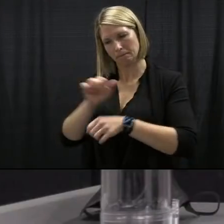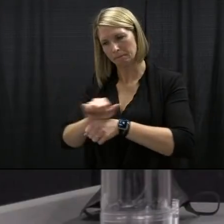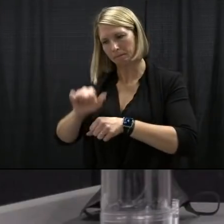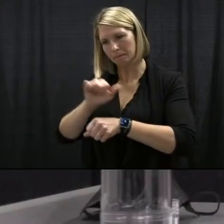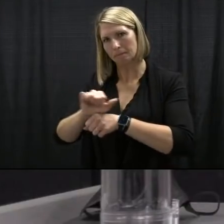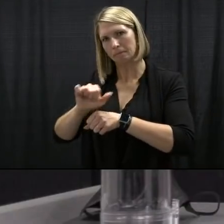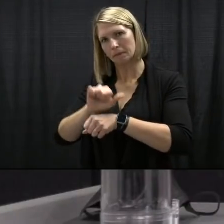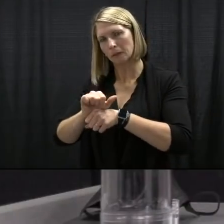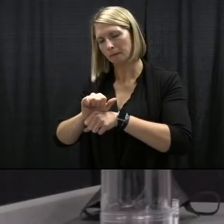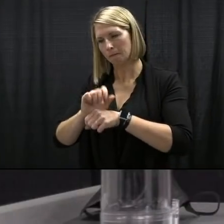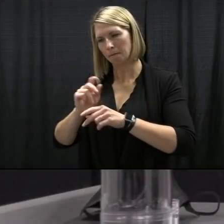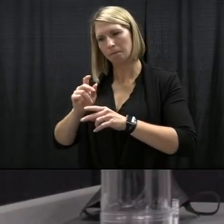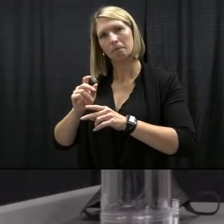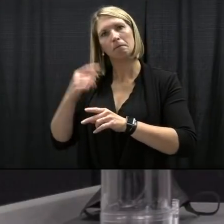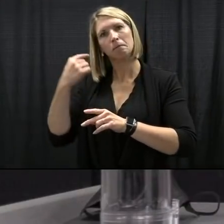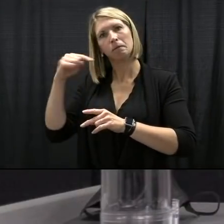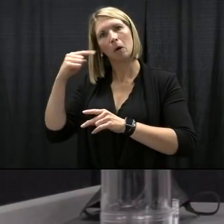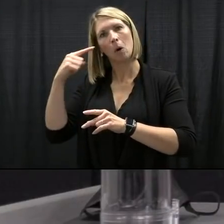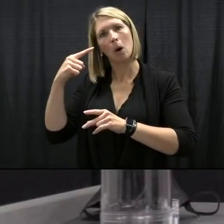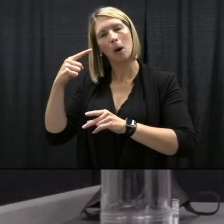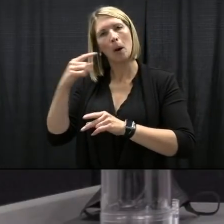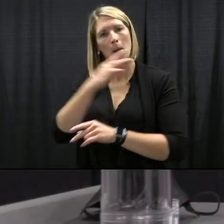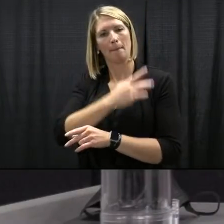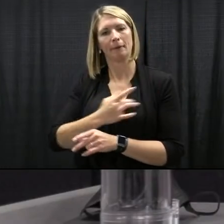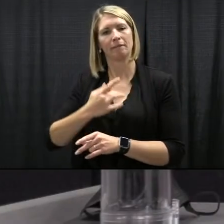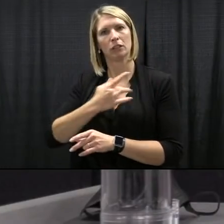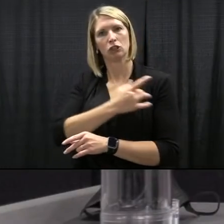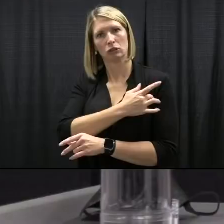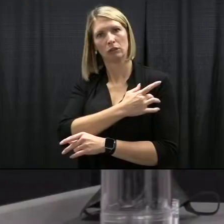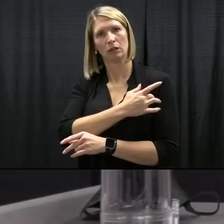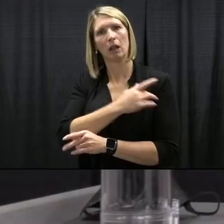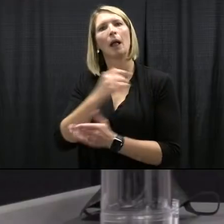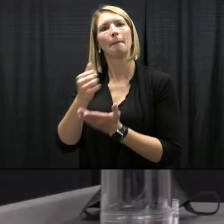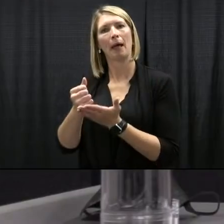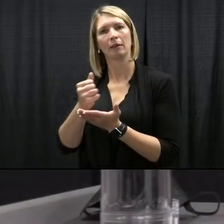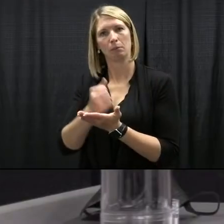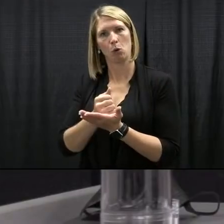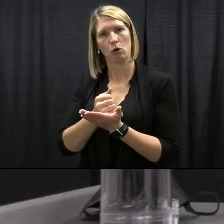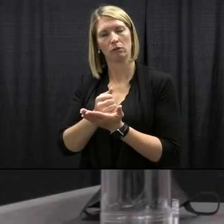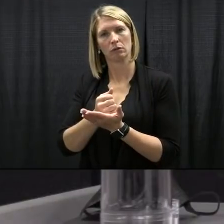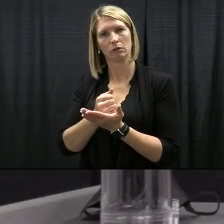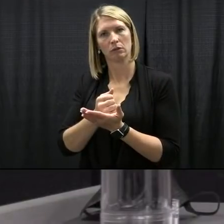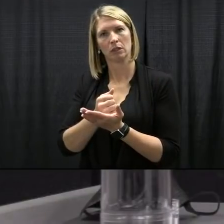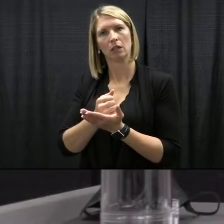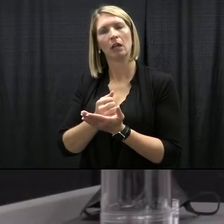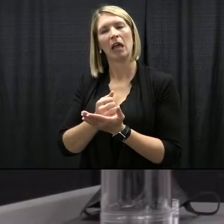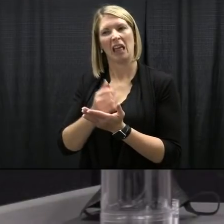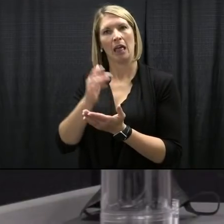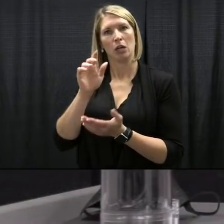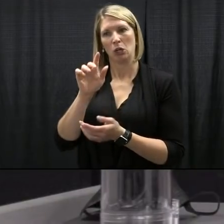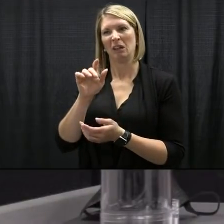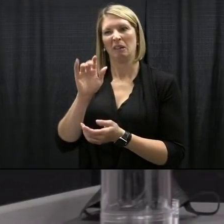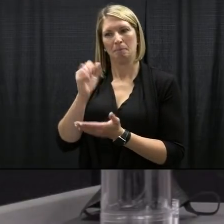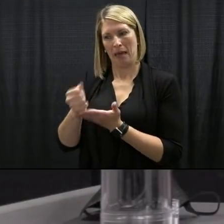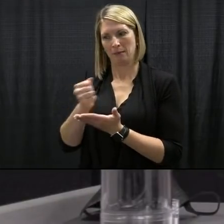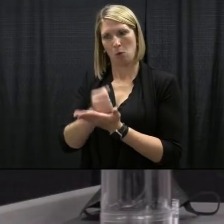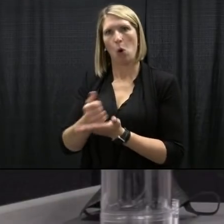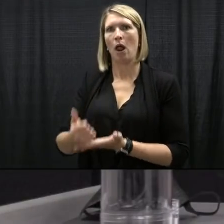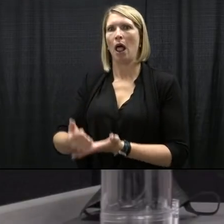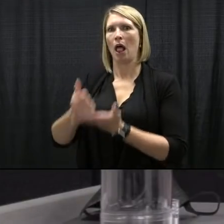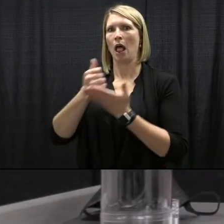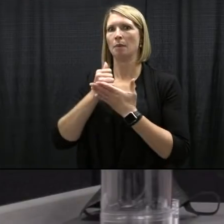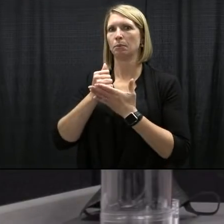provincial vaccine passport. It will be another tool in our toolbox to help us live with COVID-19 and to help keep businesses